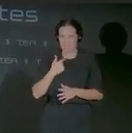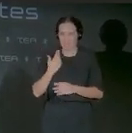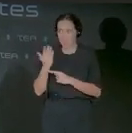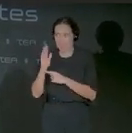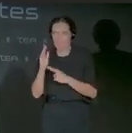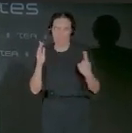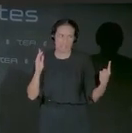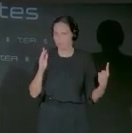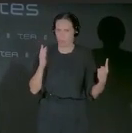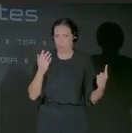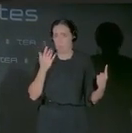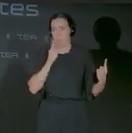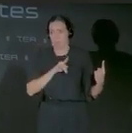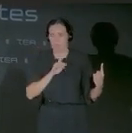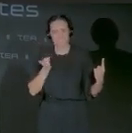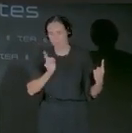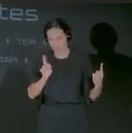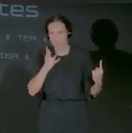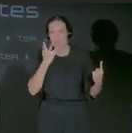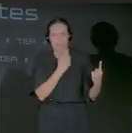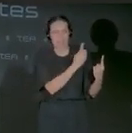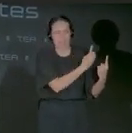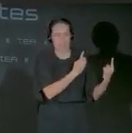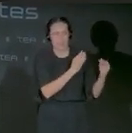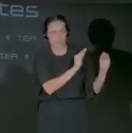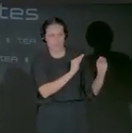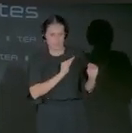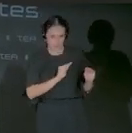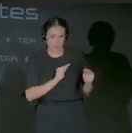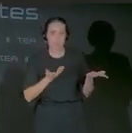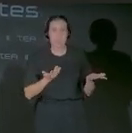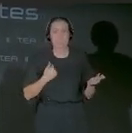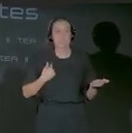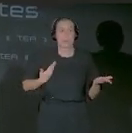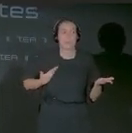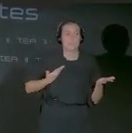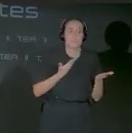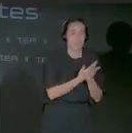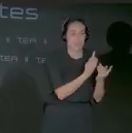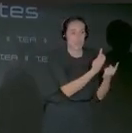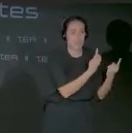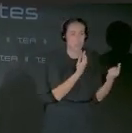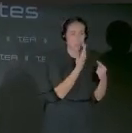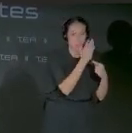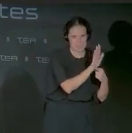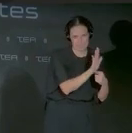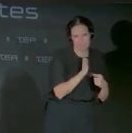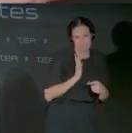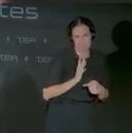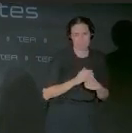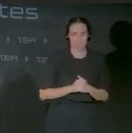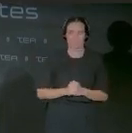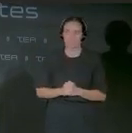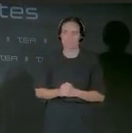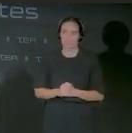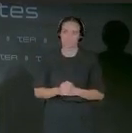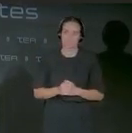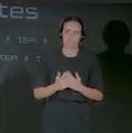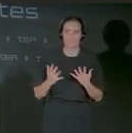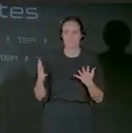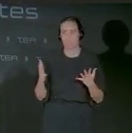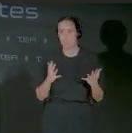a short time to briefly introduce yourself and to explain a little bit how your